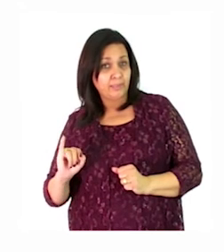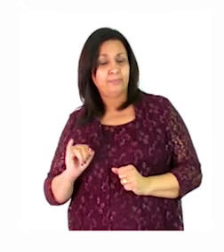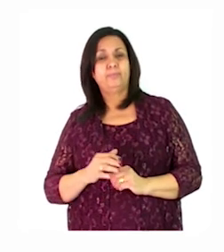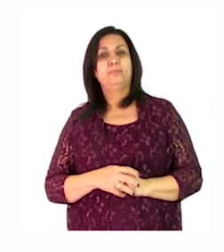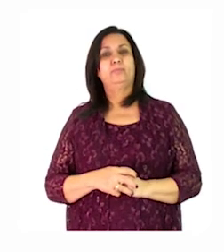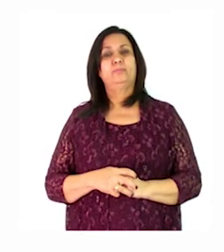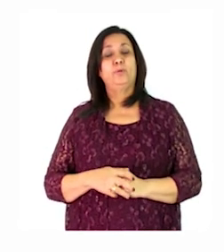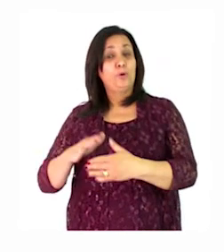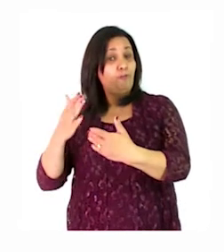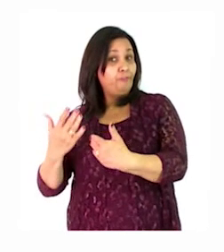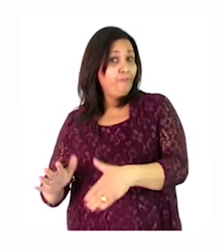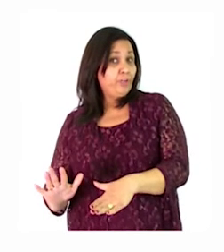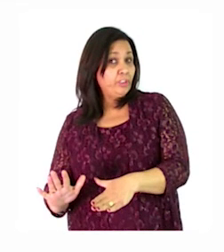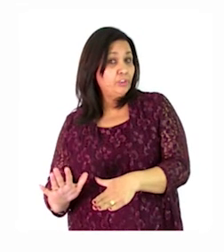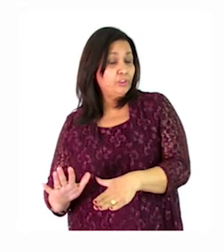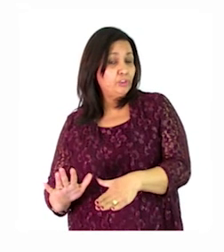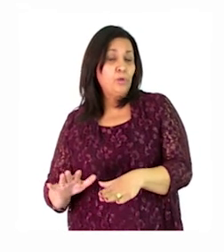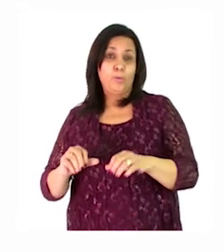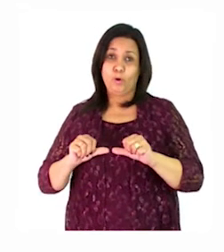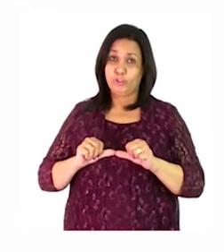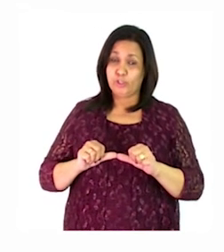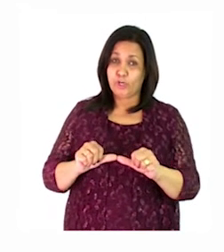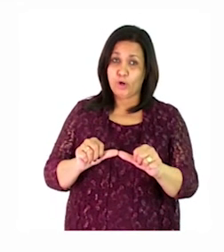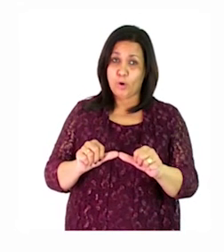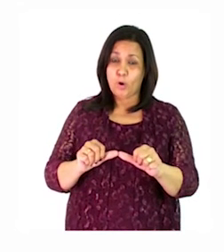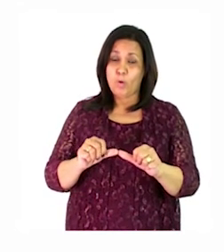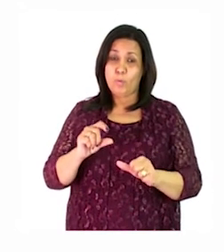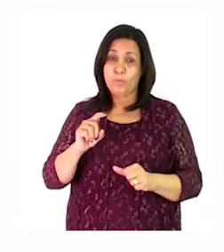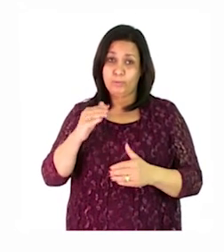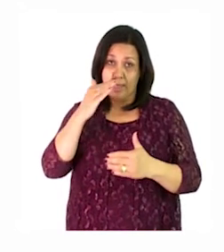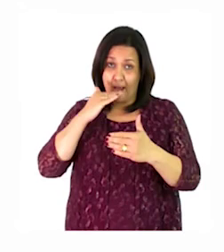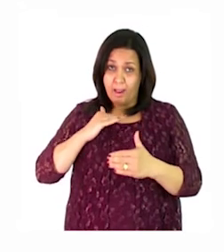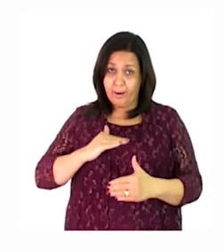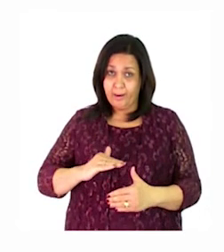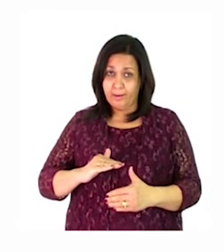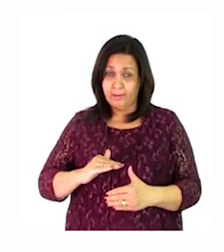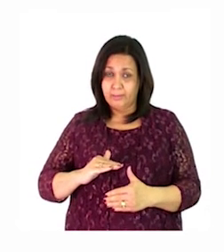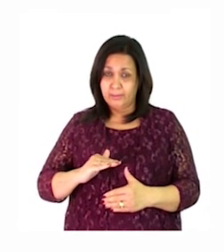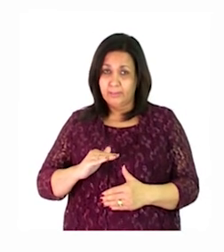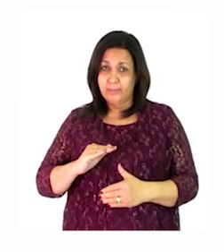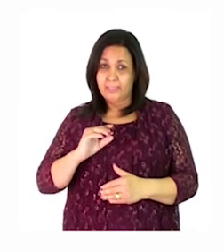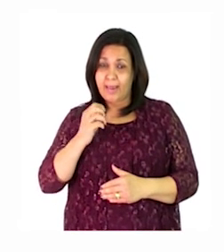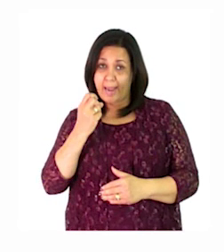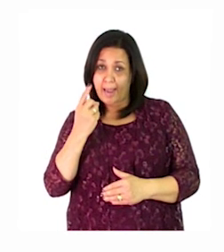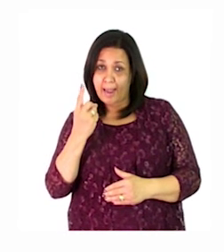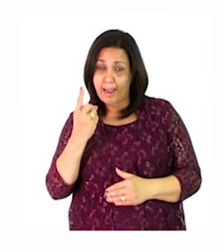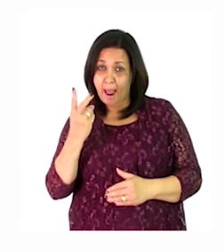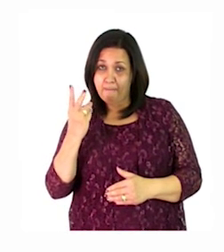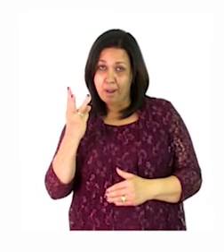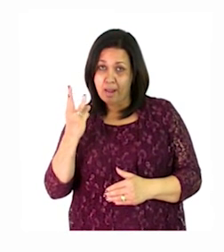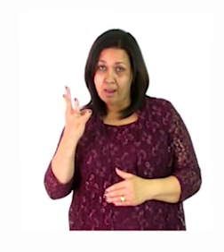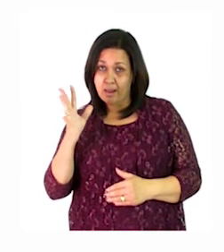Once you have done that, we now move on to the bottom part of the booklet or of the